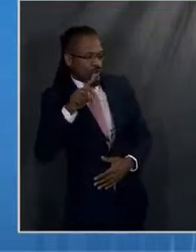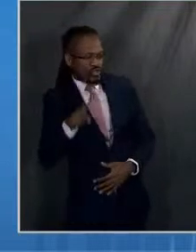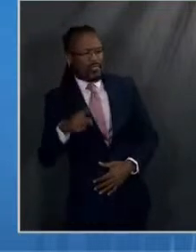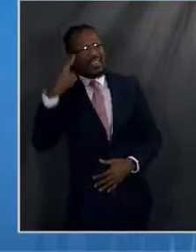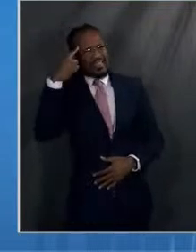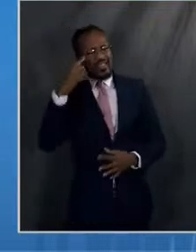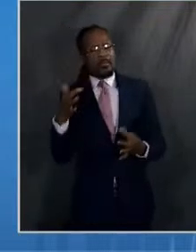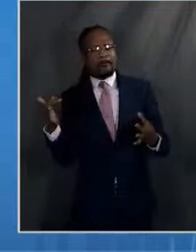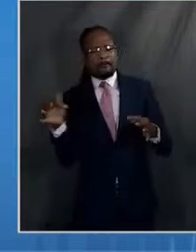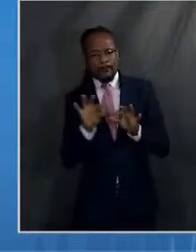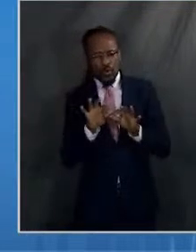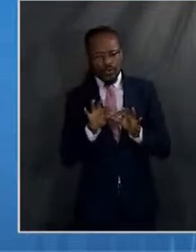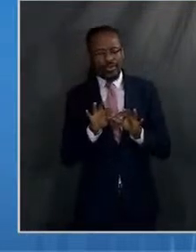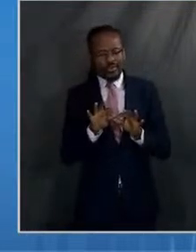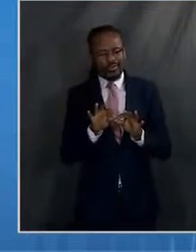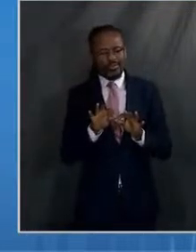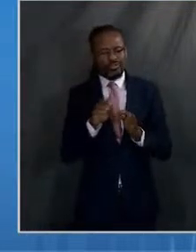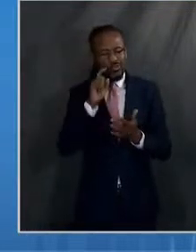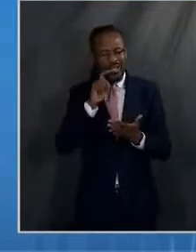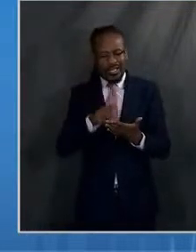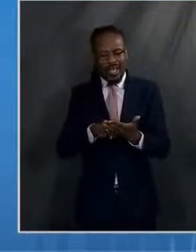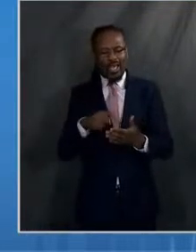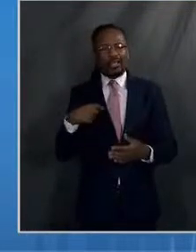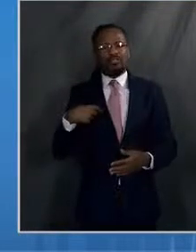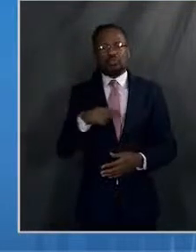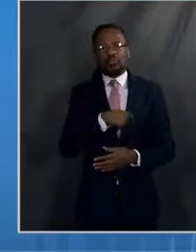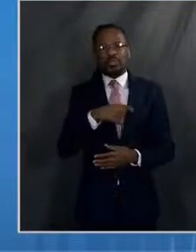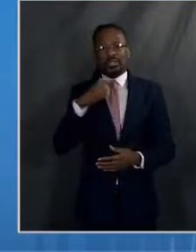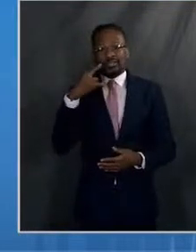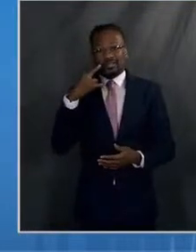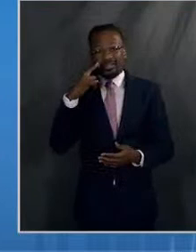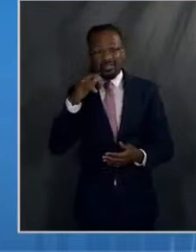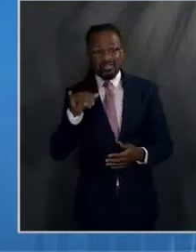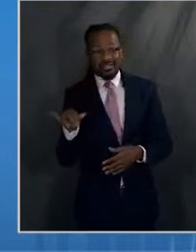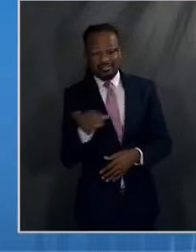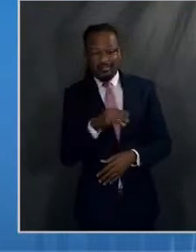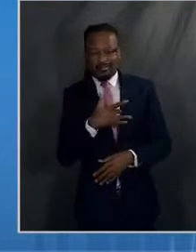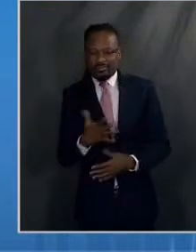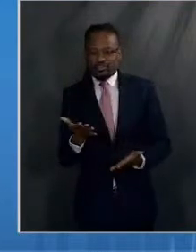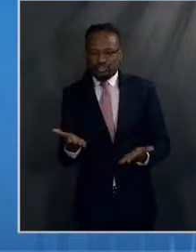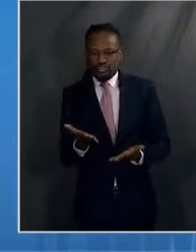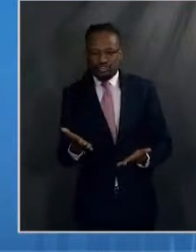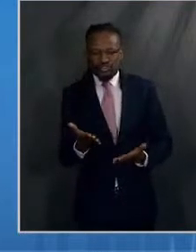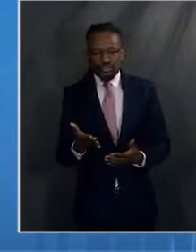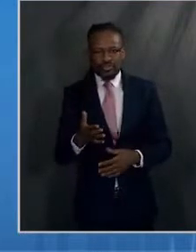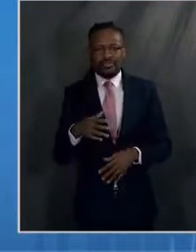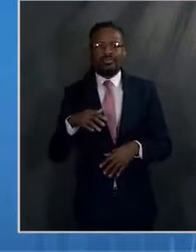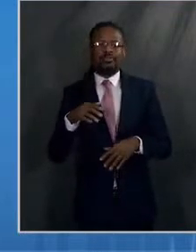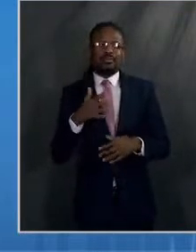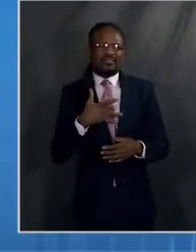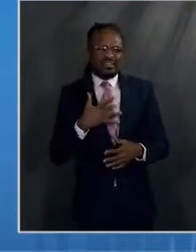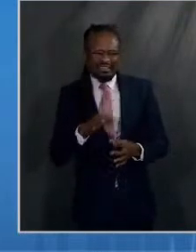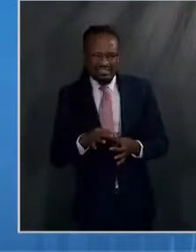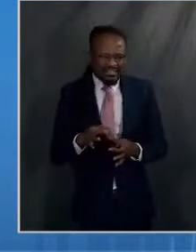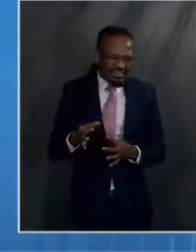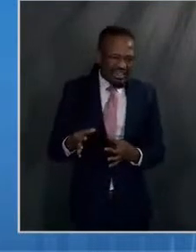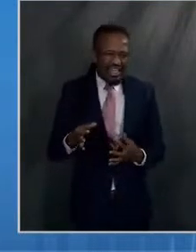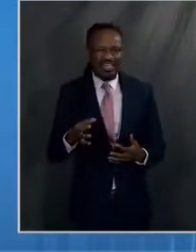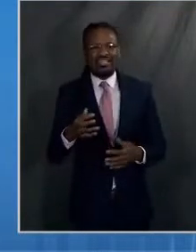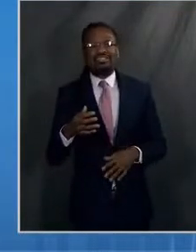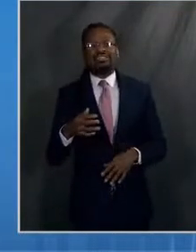we have vaccine hesitancy here. We have to address that vaccine hesitancy at its roots and understand why people are